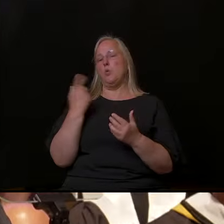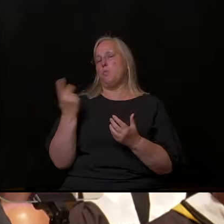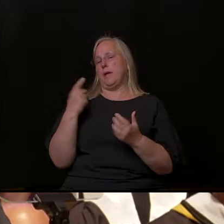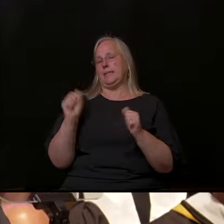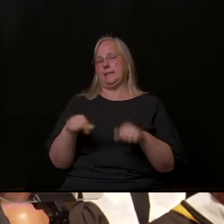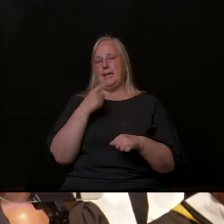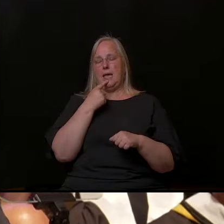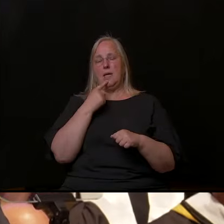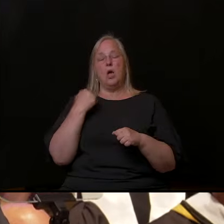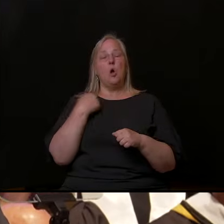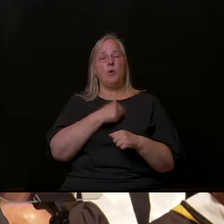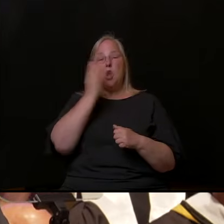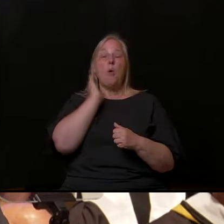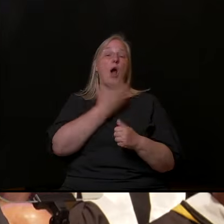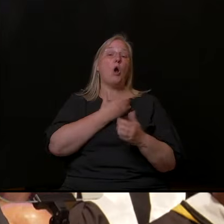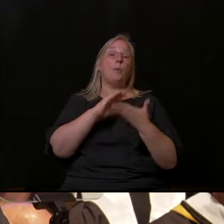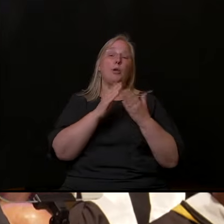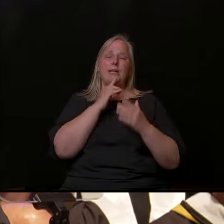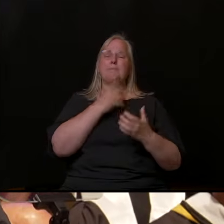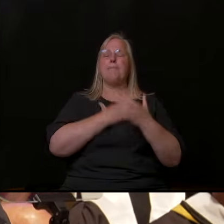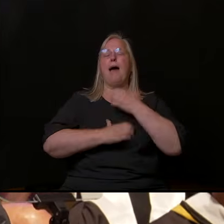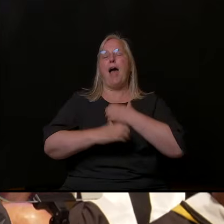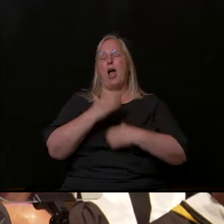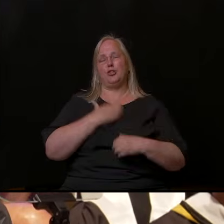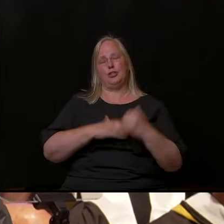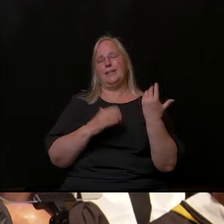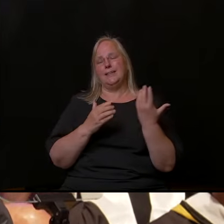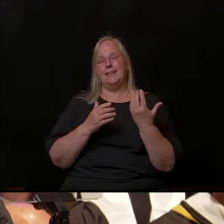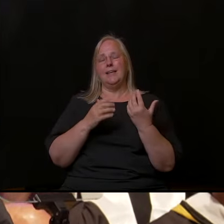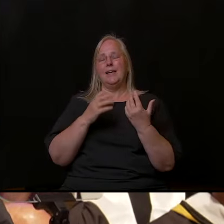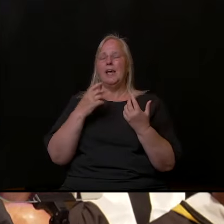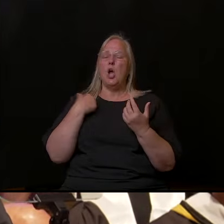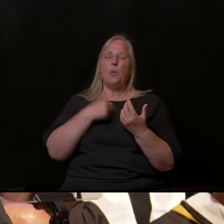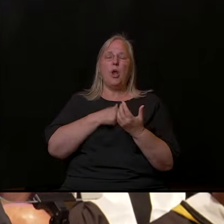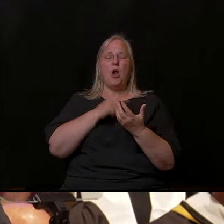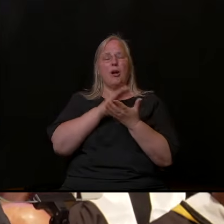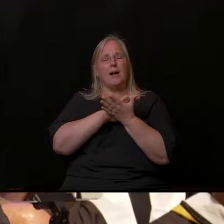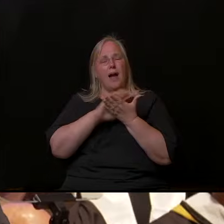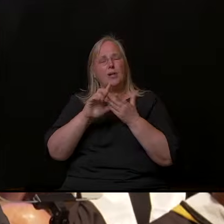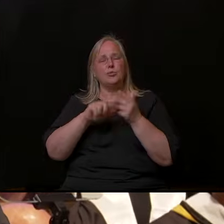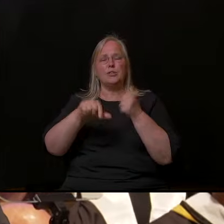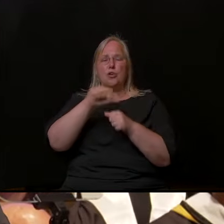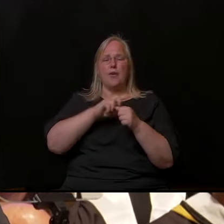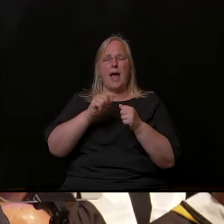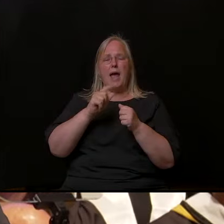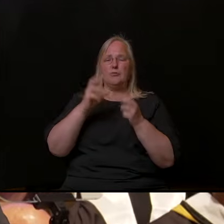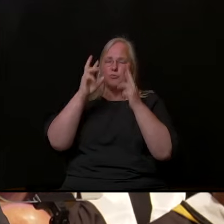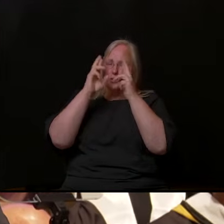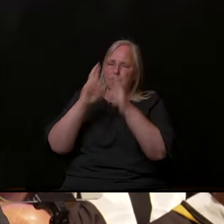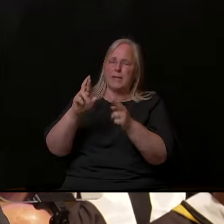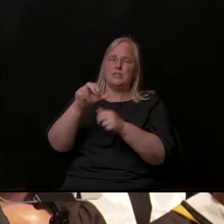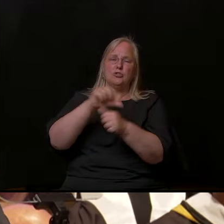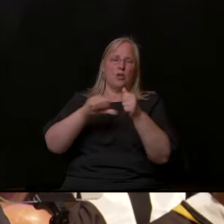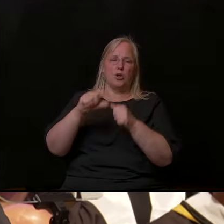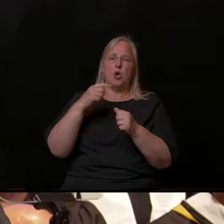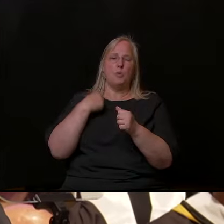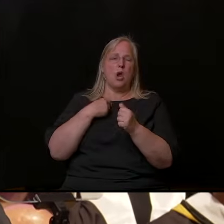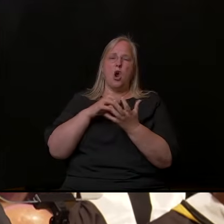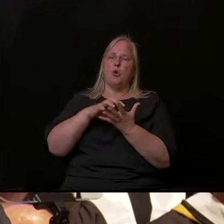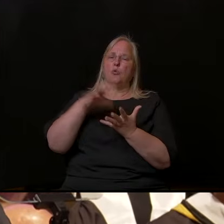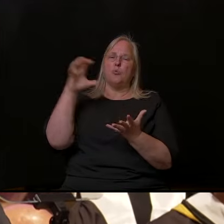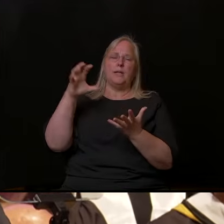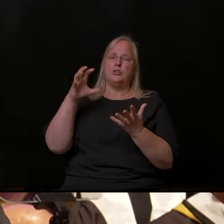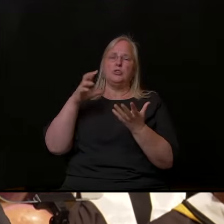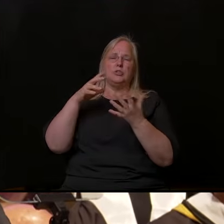We know that our community is passionate, to put it lightly, that we are kind to one another and treat each other with respect. We're a rich tapestry of